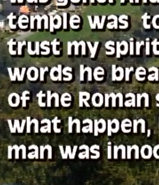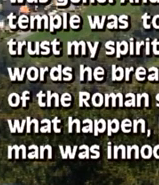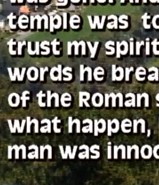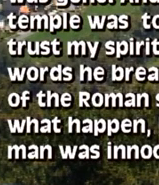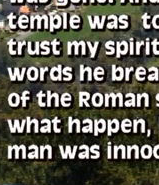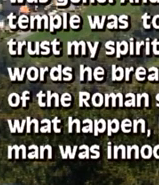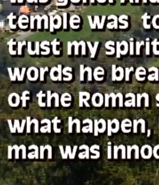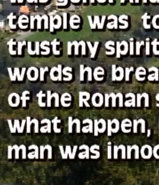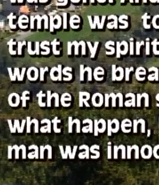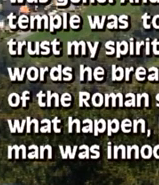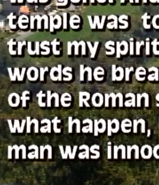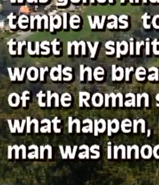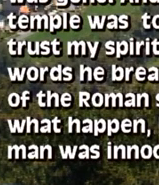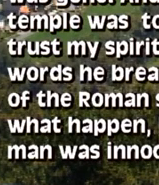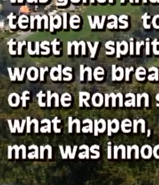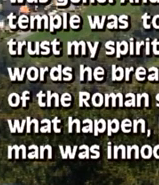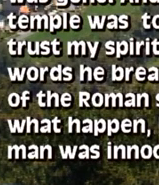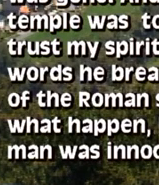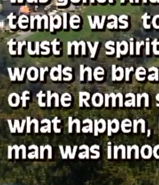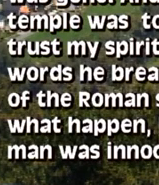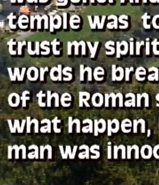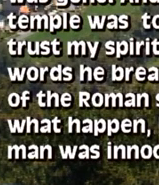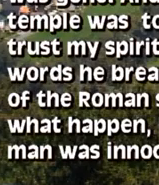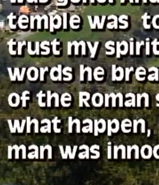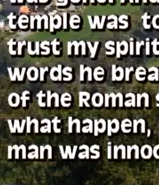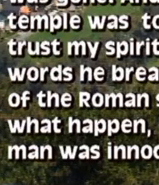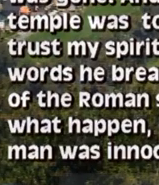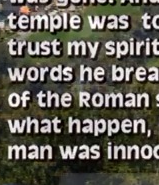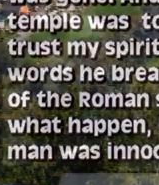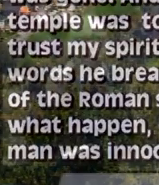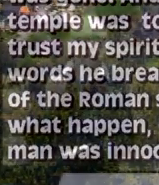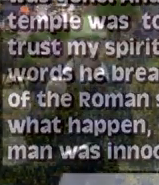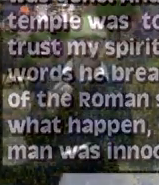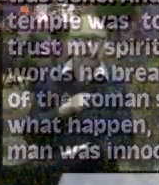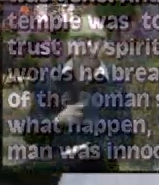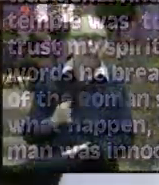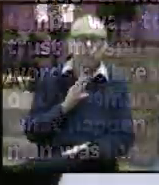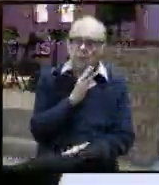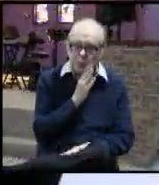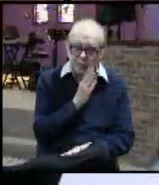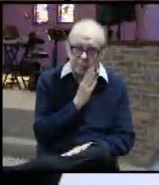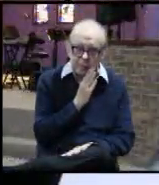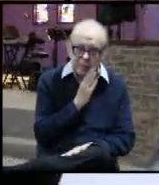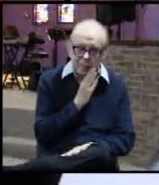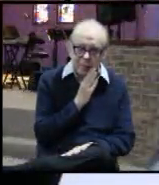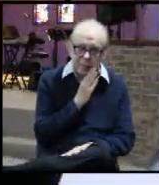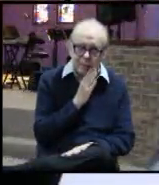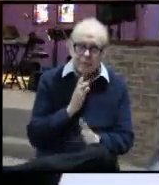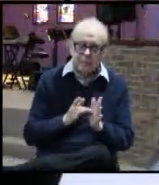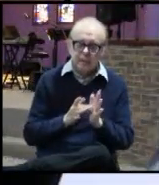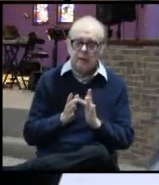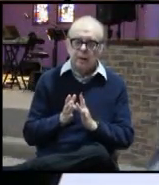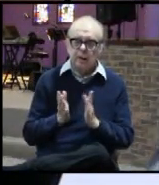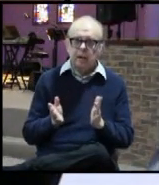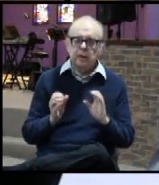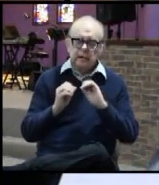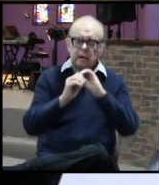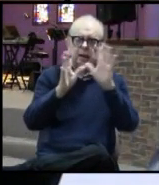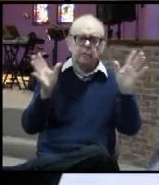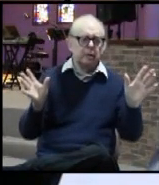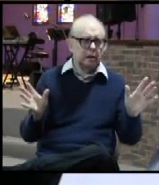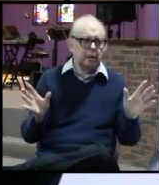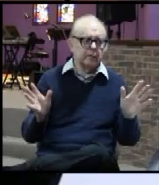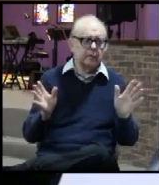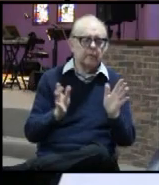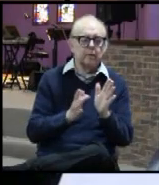Most people, when they are dying, ladies and gentlemen, do not shout. They whisper. But the Bible is very plain when it said,